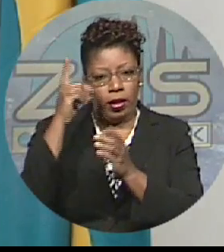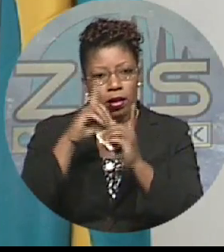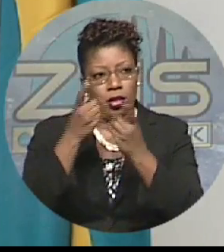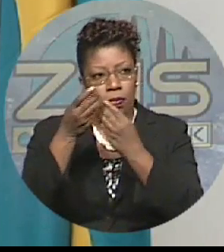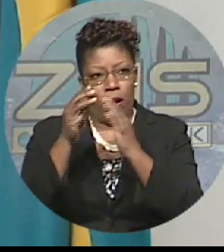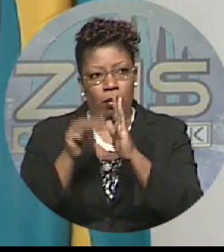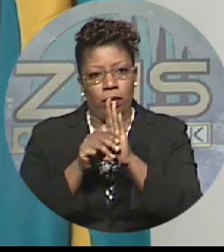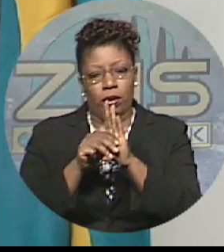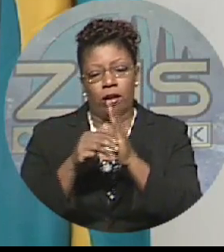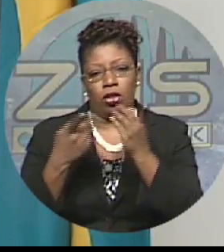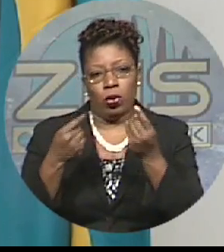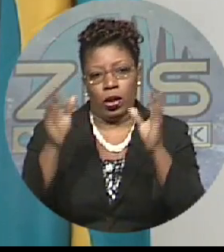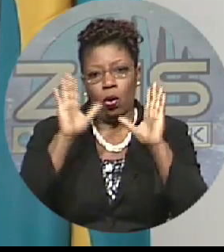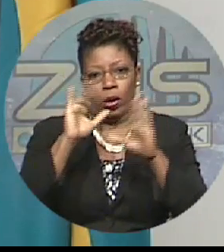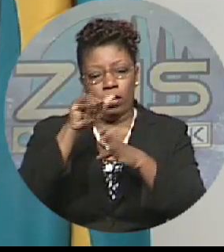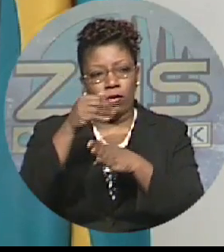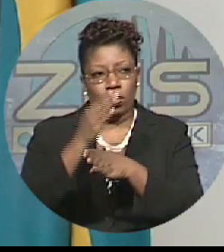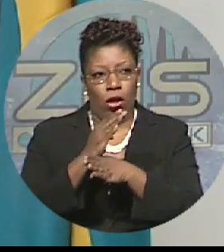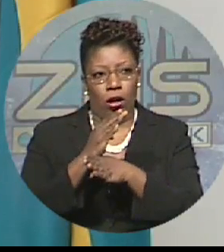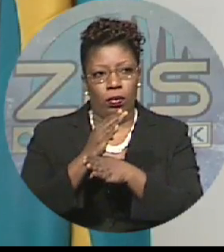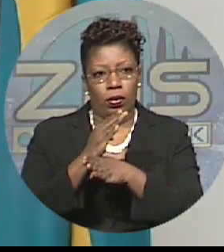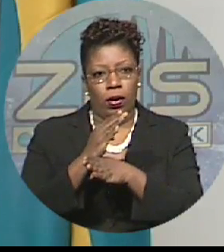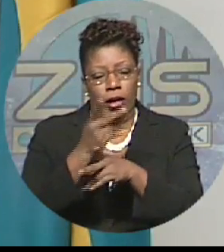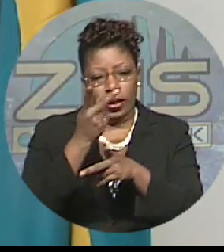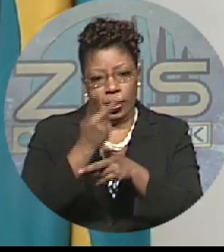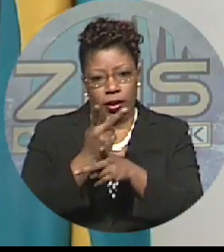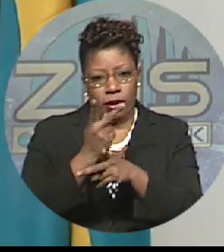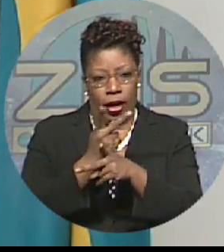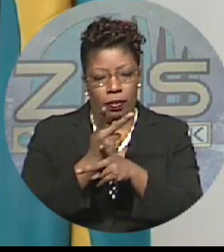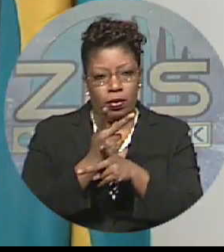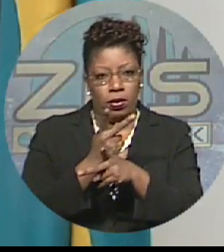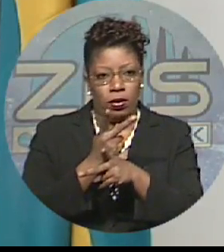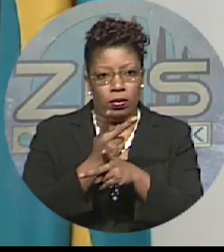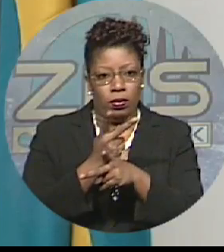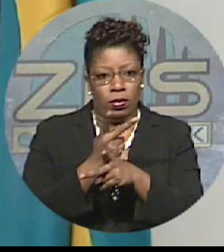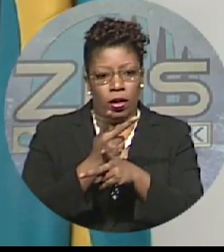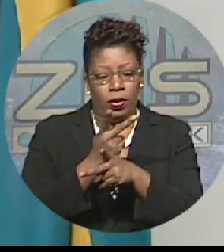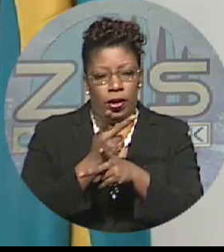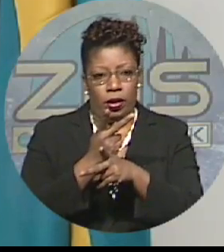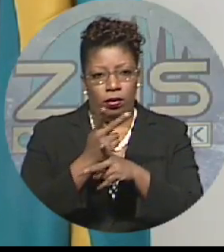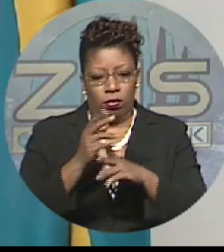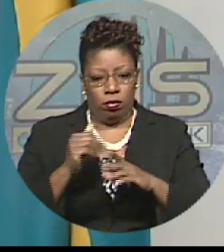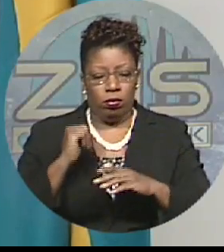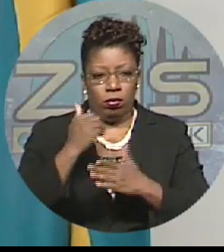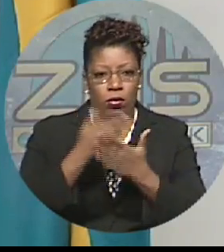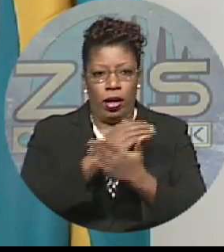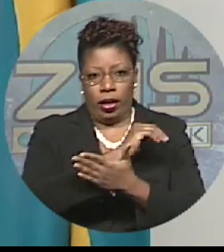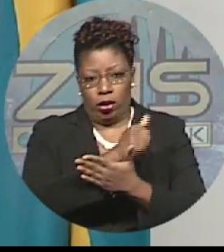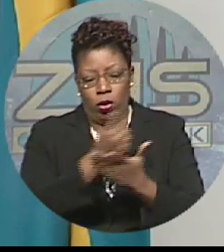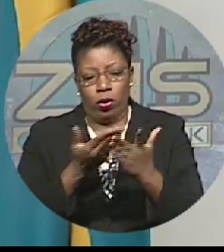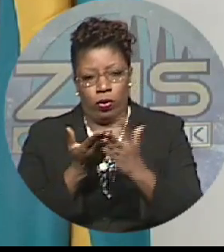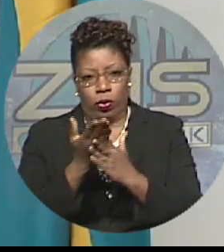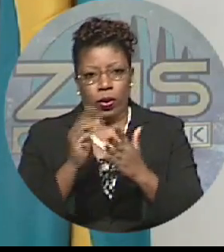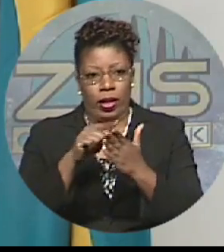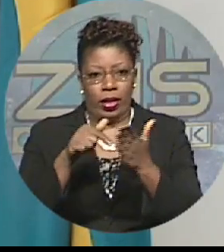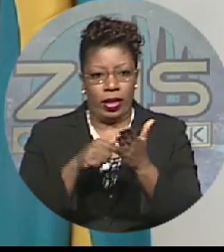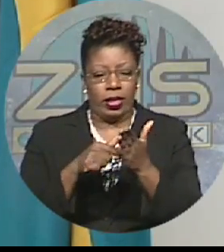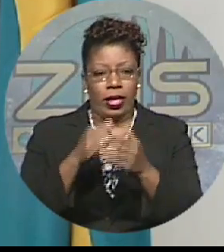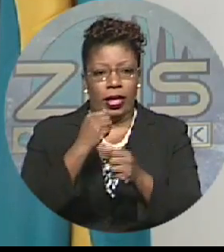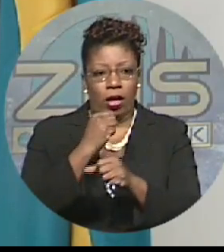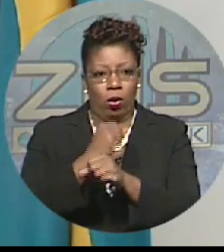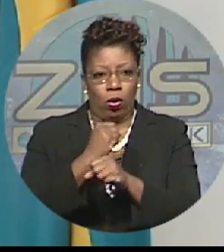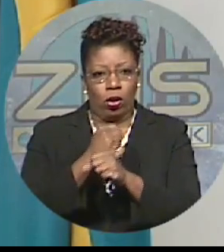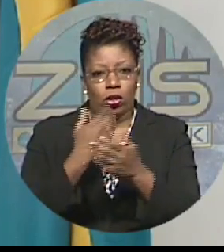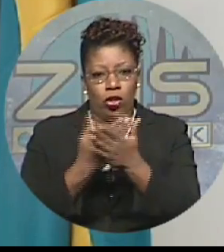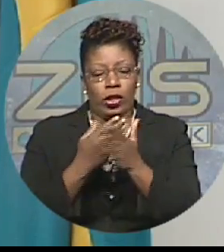done an excellent job. They've kept their equanimity throughout the whole exercise. And I think their work has been stellar